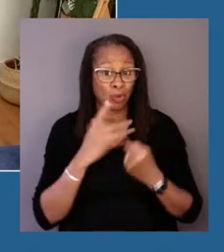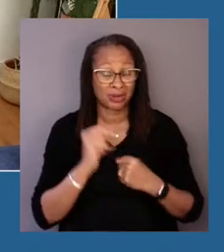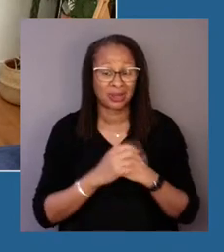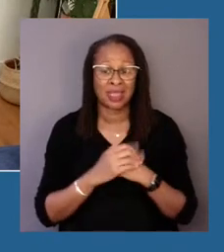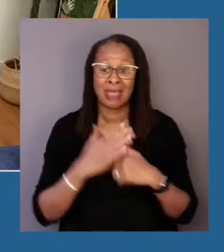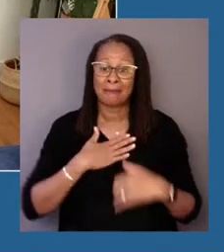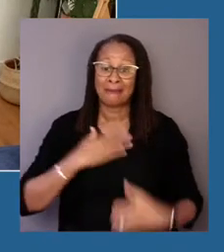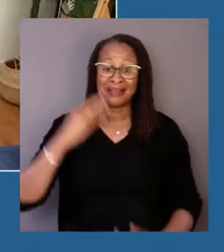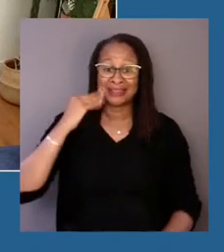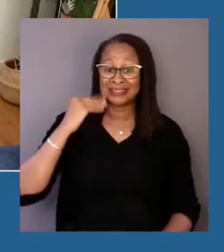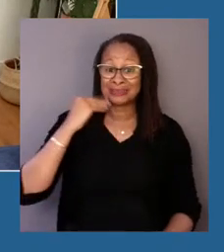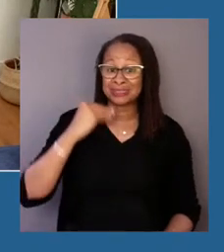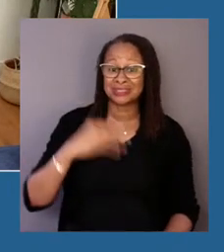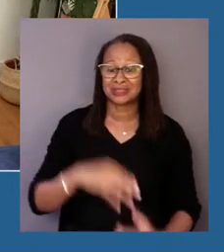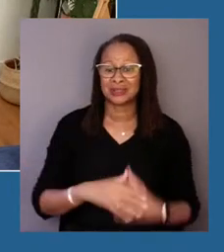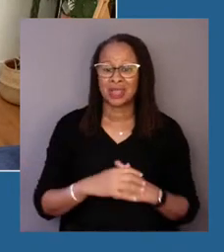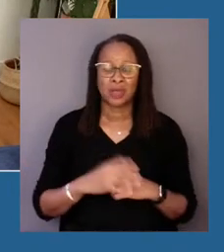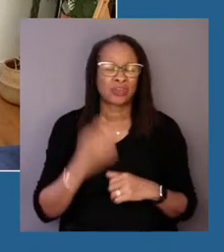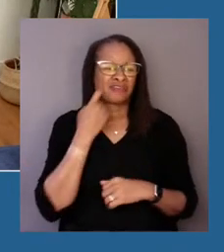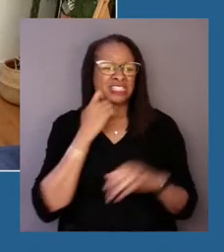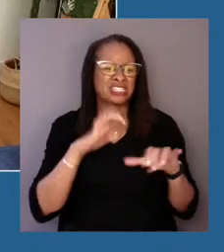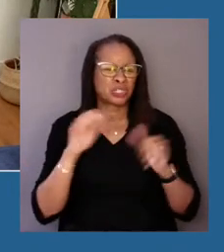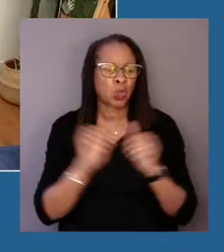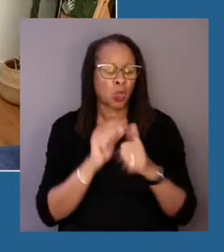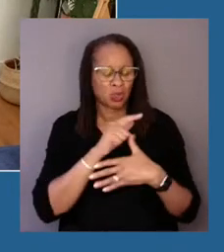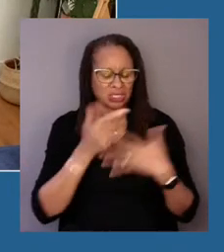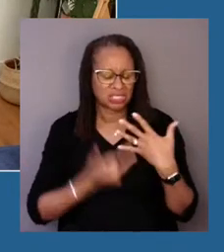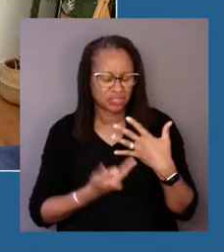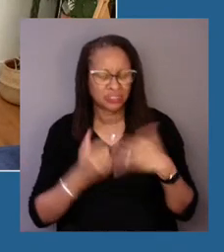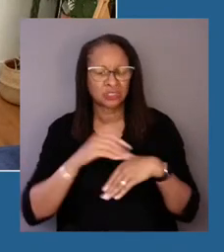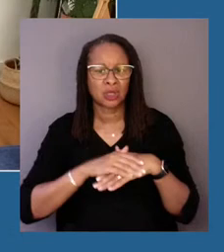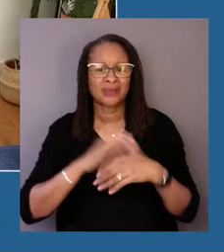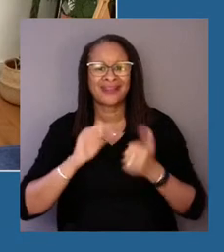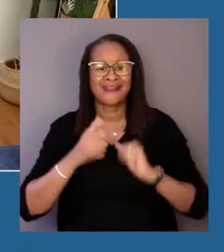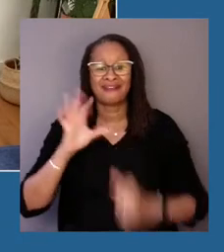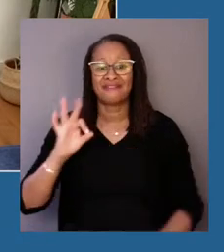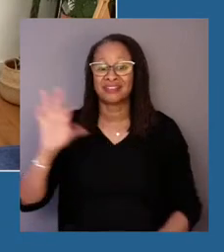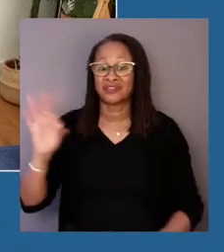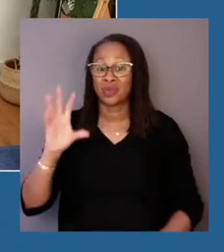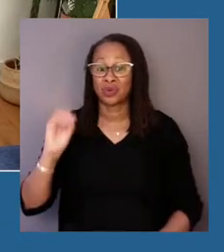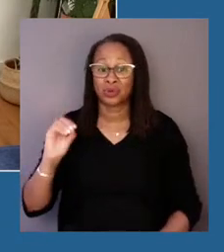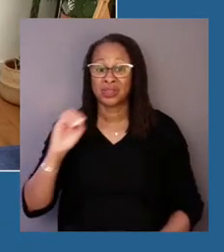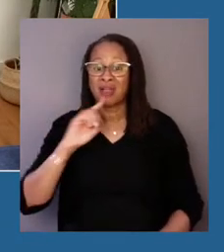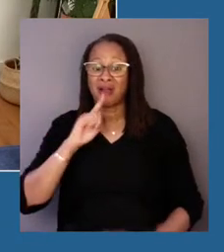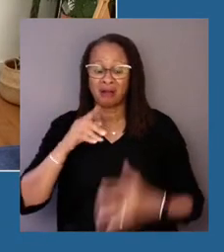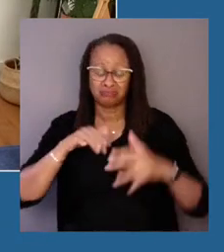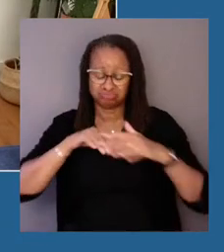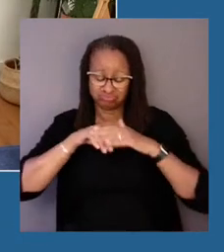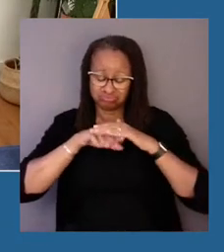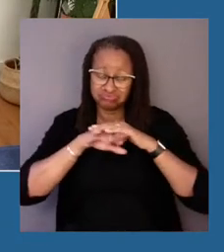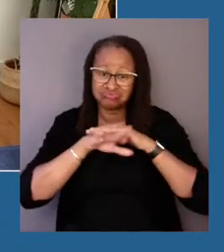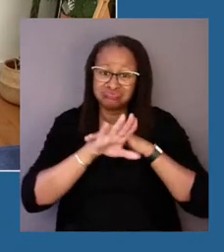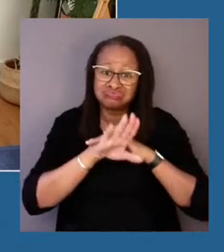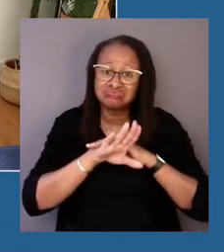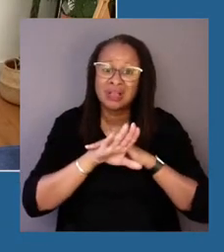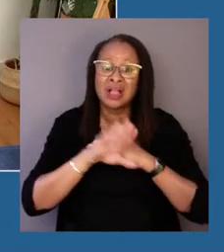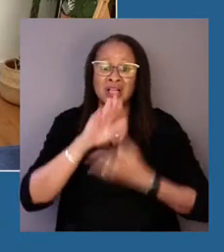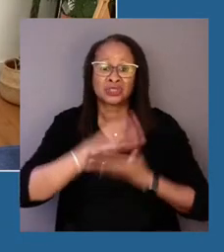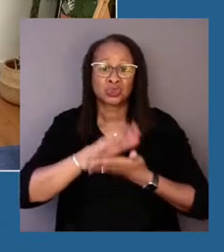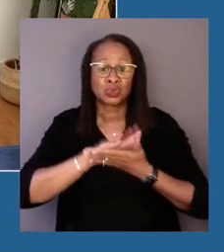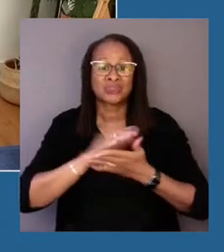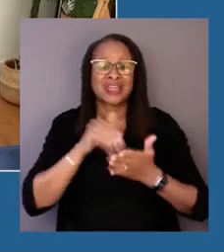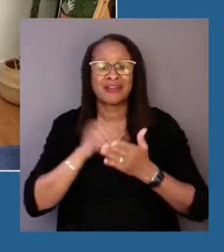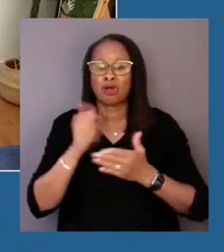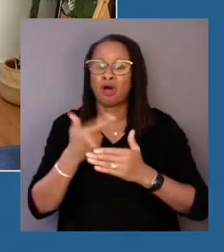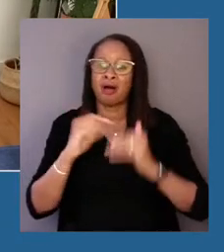anyway, like we just did a whole series on how fossil fuel companies are infiltrating schools at all levels,